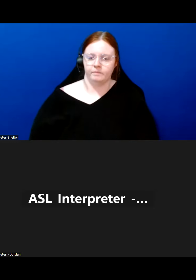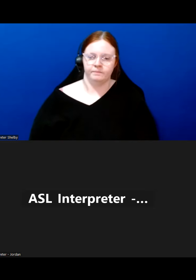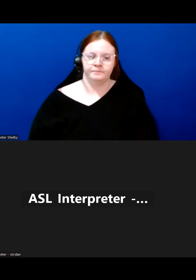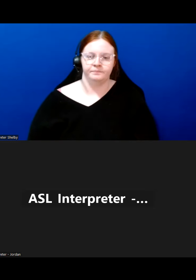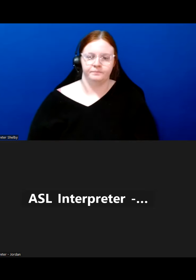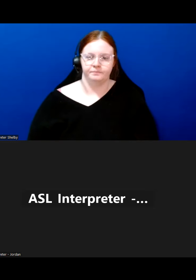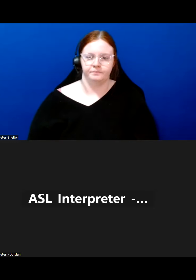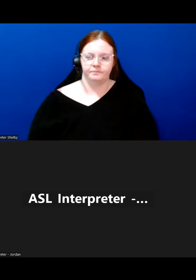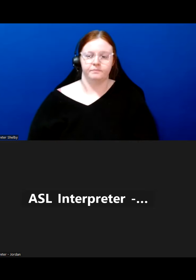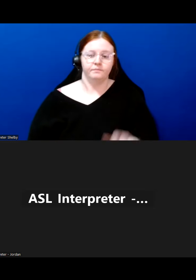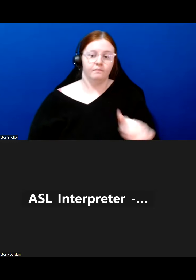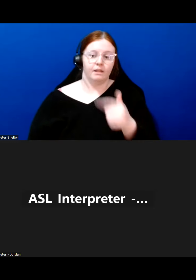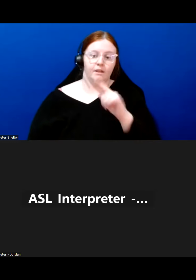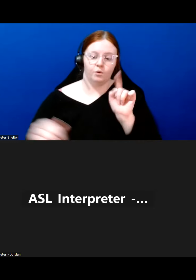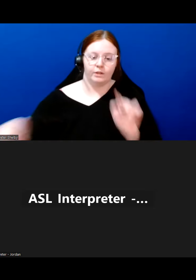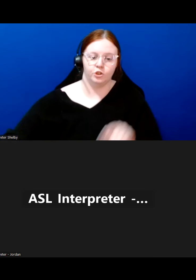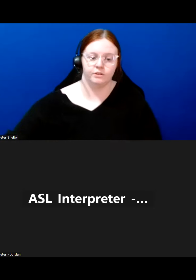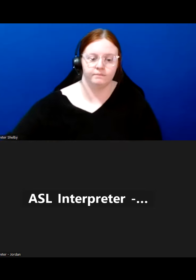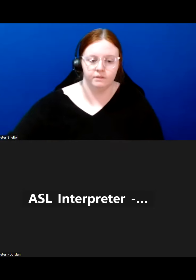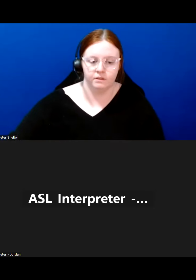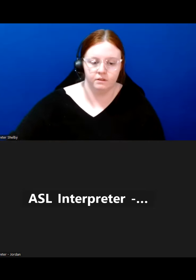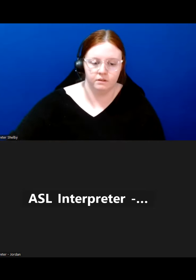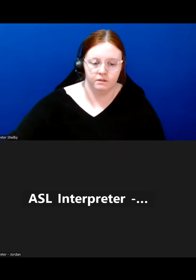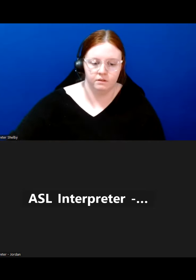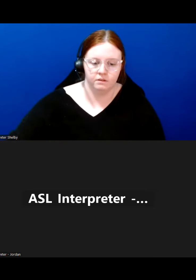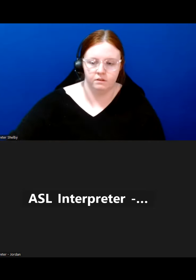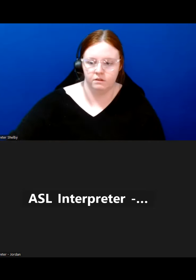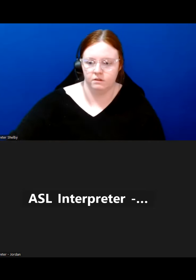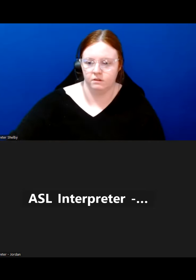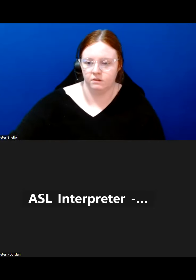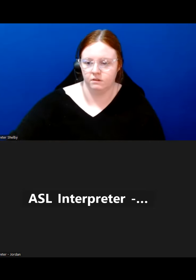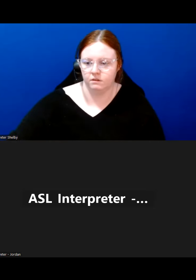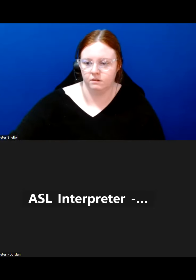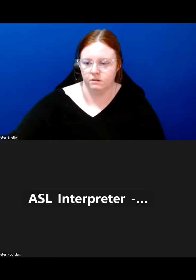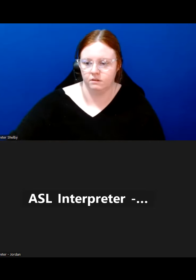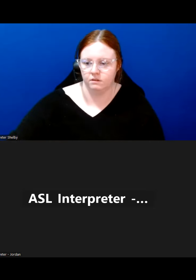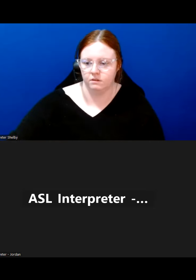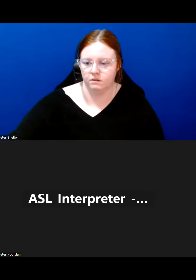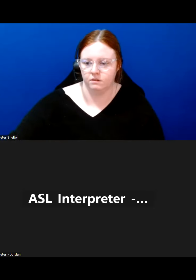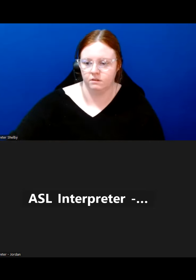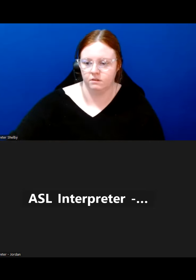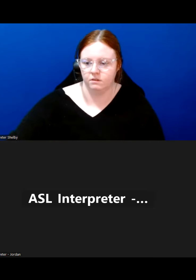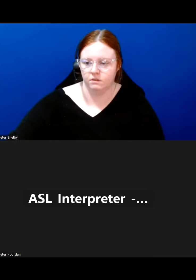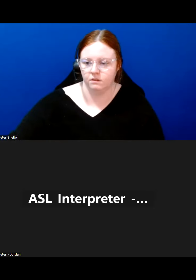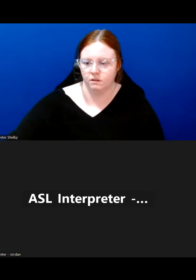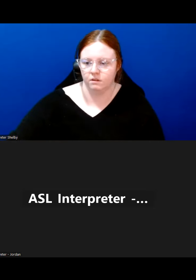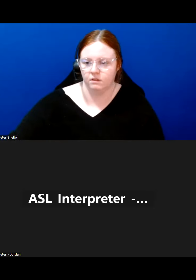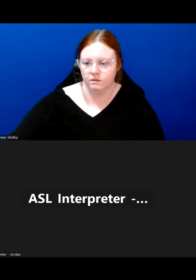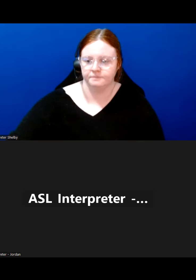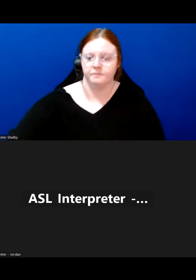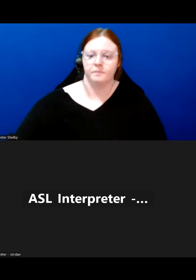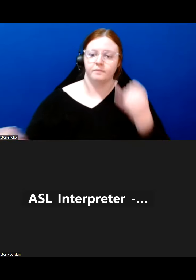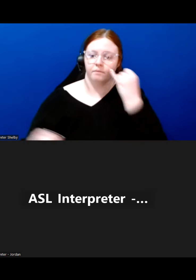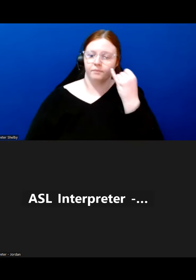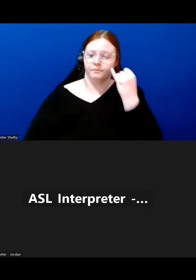Another question that we have in the chat is, if you have a hearing loss due to antibiotics, is this a permanent damage to